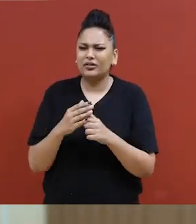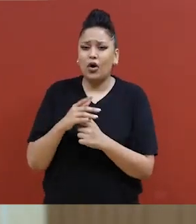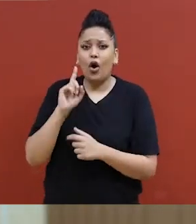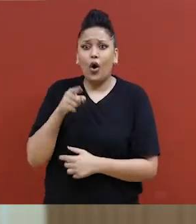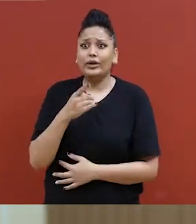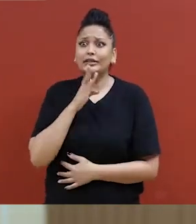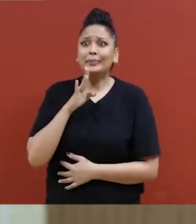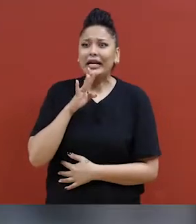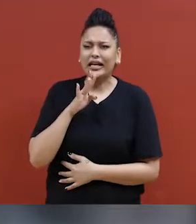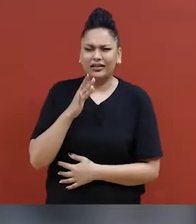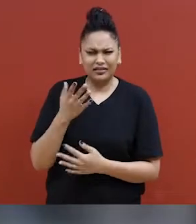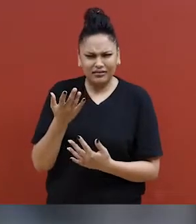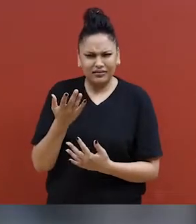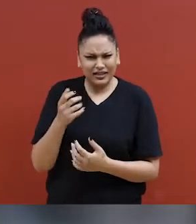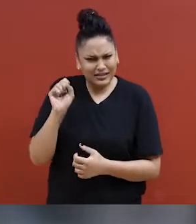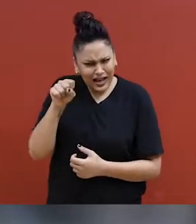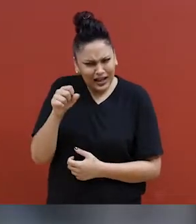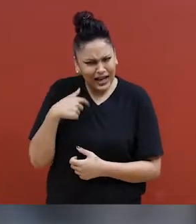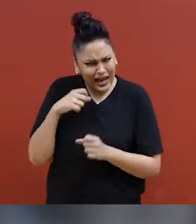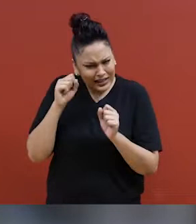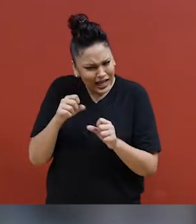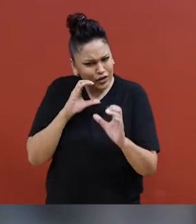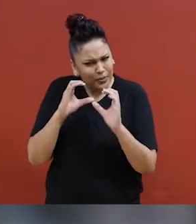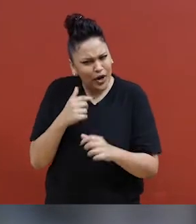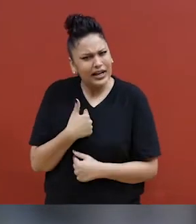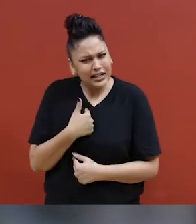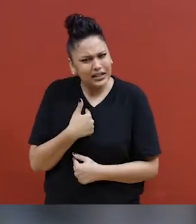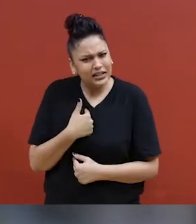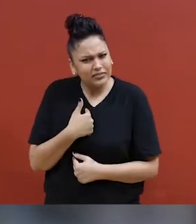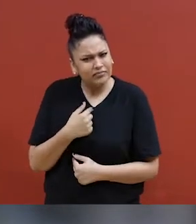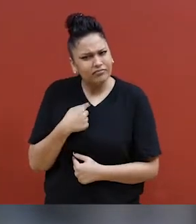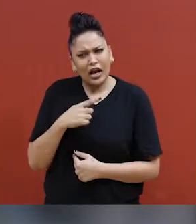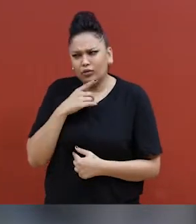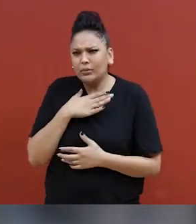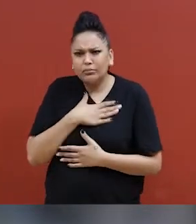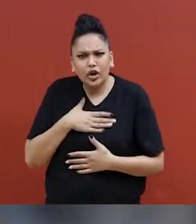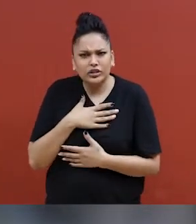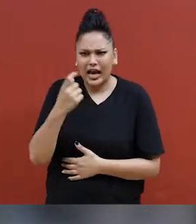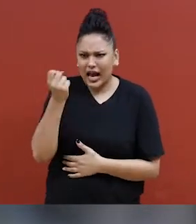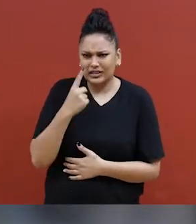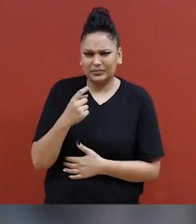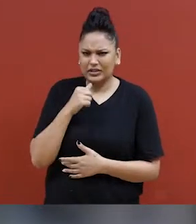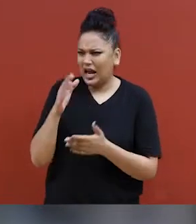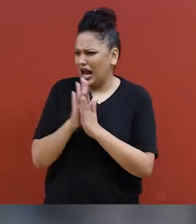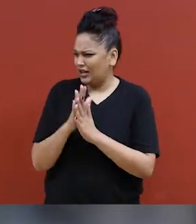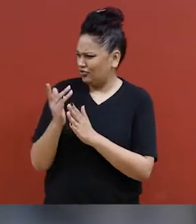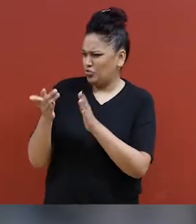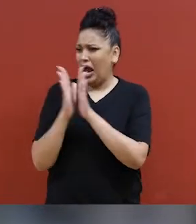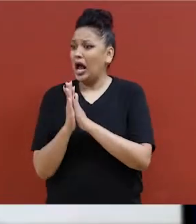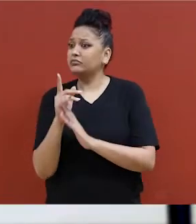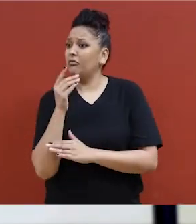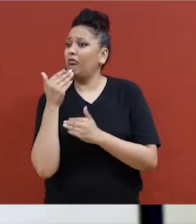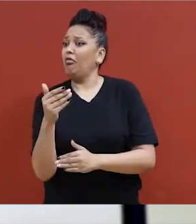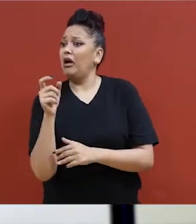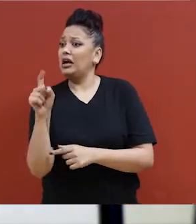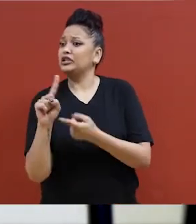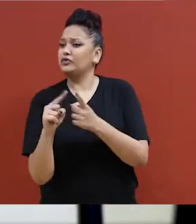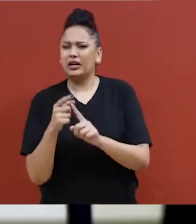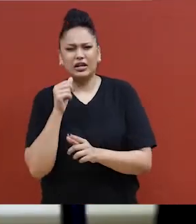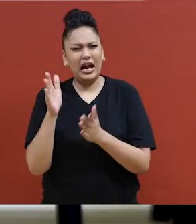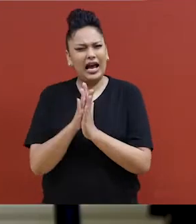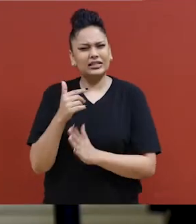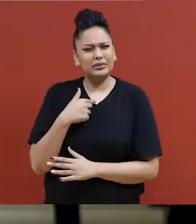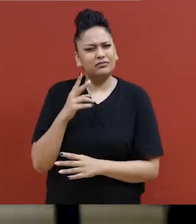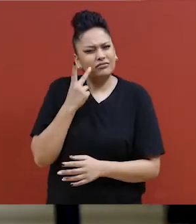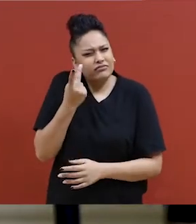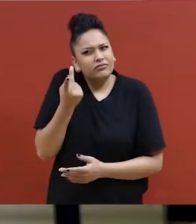to be your voice. I said to them, yes, I can communicate, so I'd appreciate if you could just ask me instead of my friends.